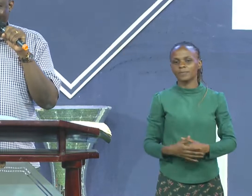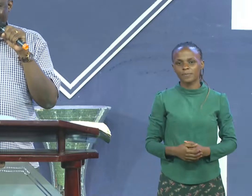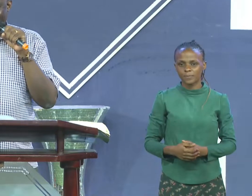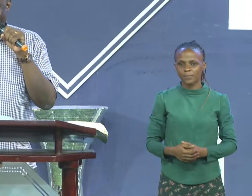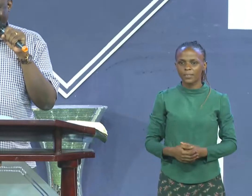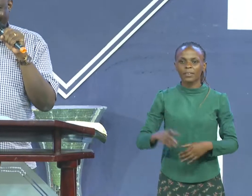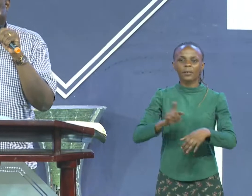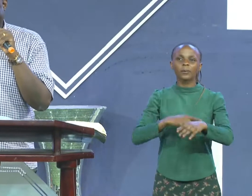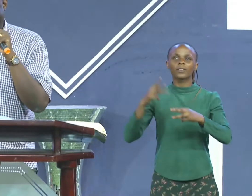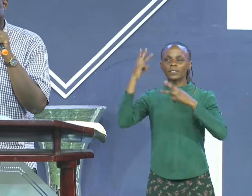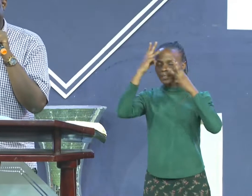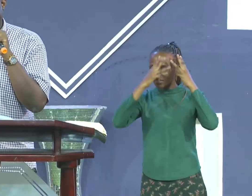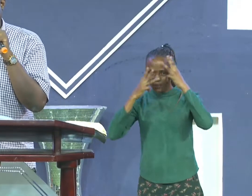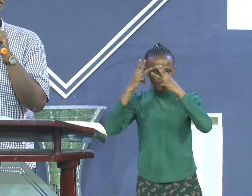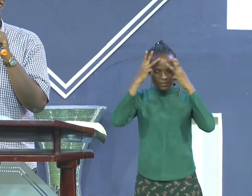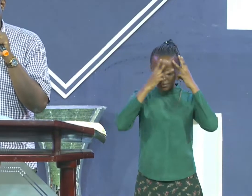worried. Have